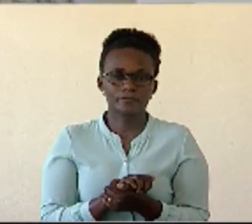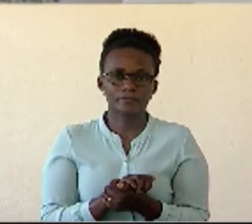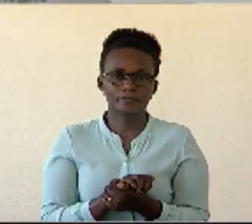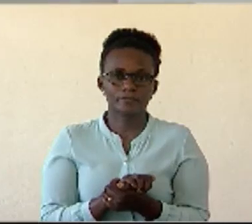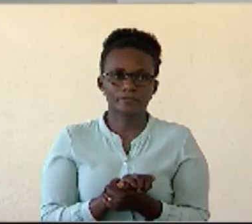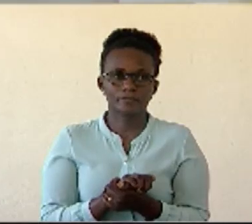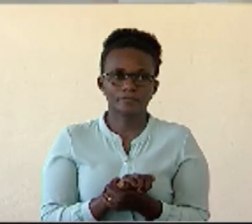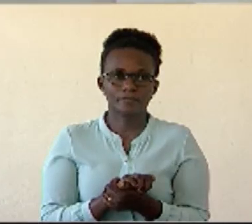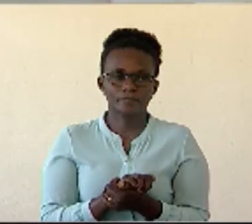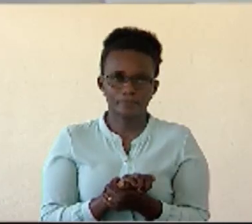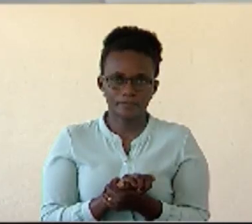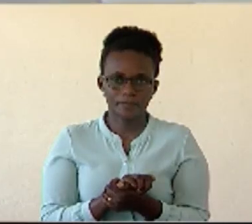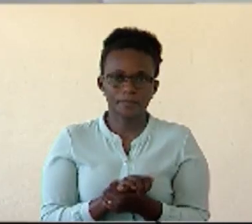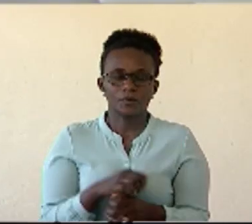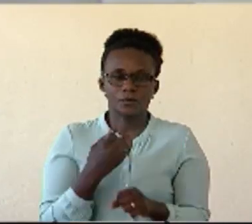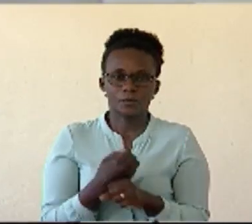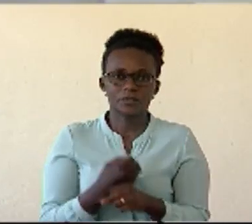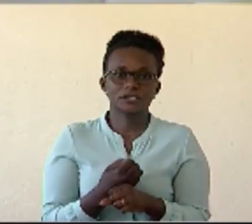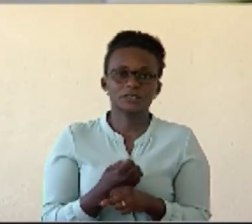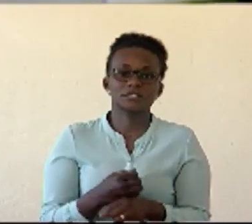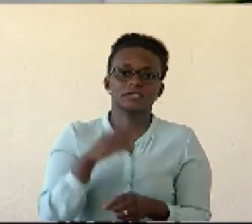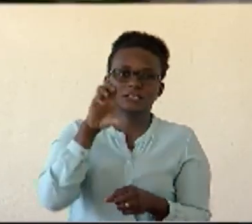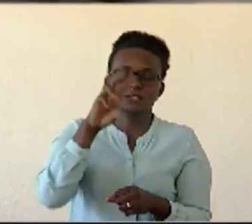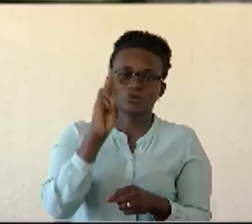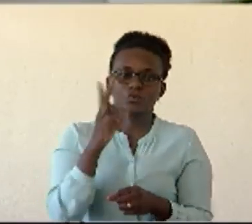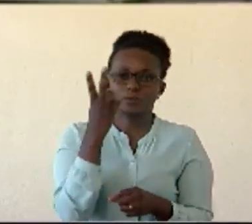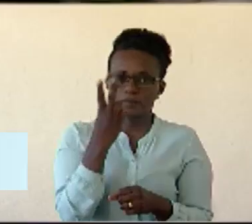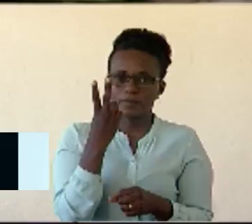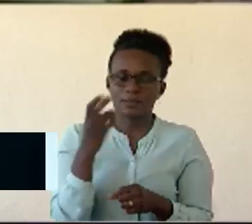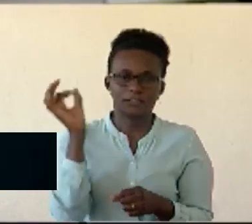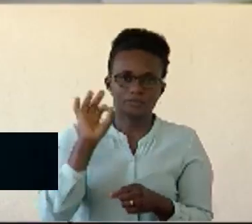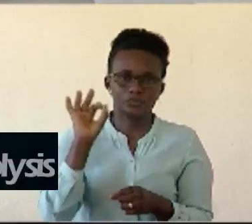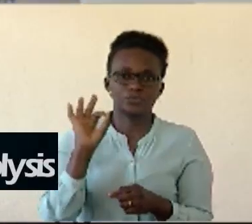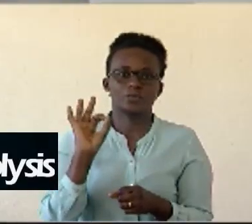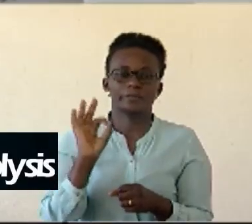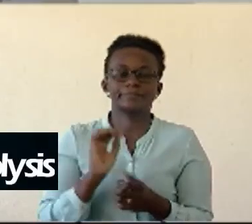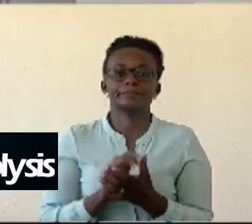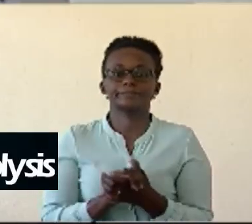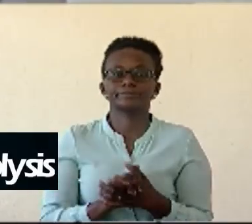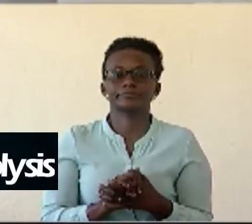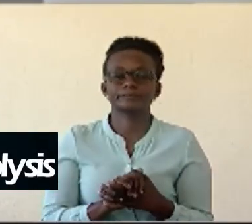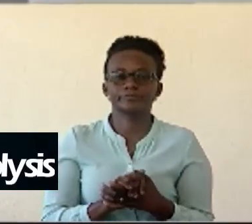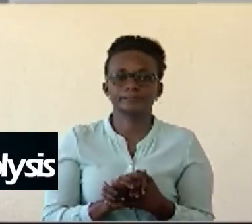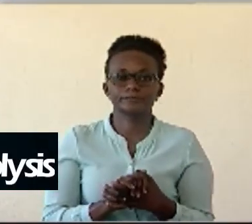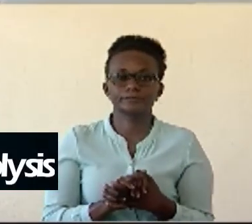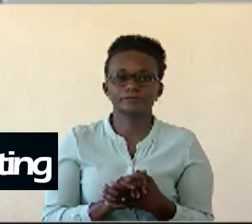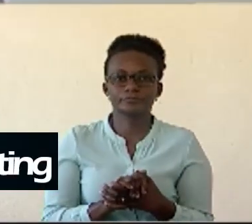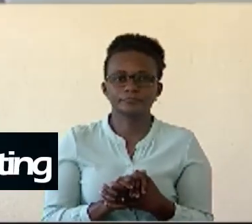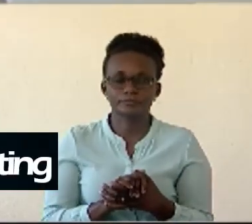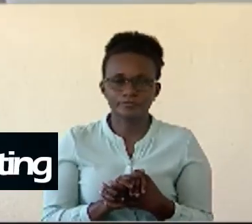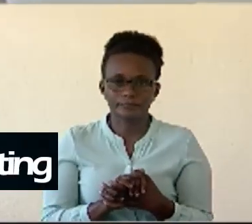expect some other layer to come and quad. When you look at this, after some